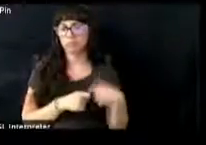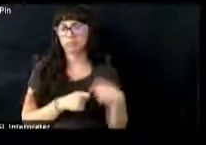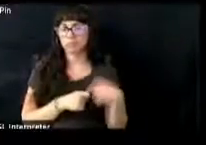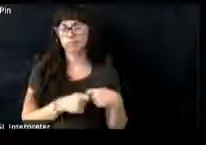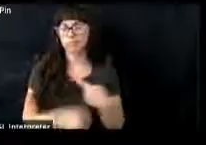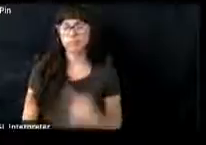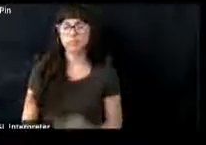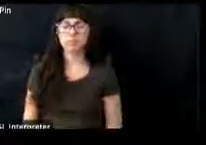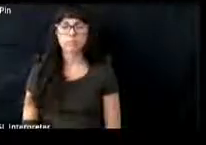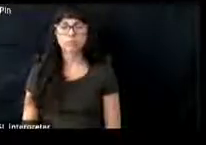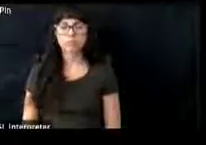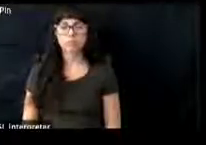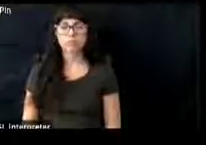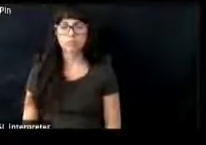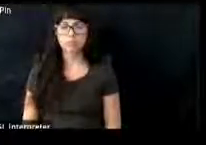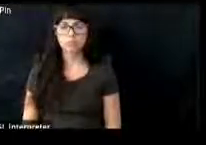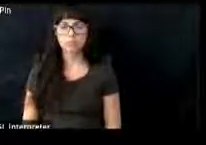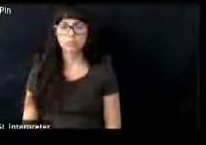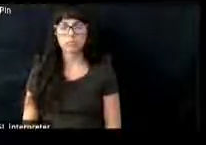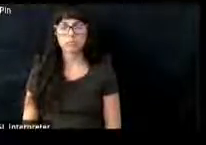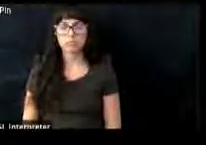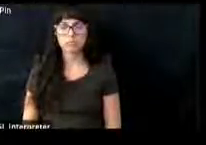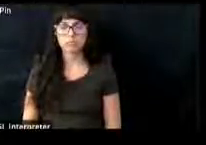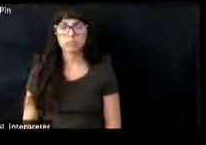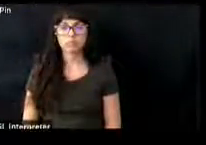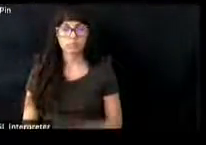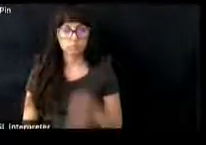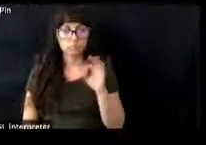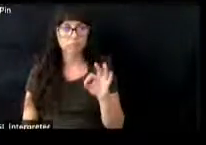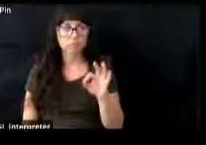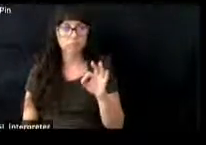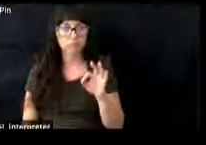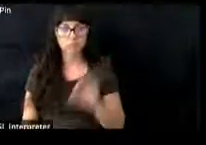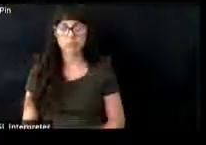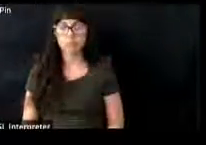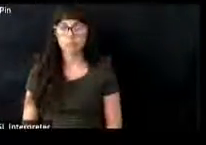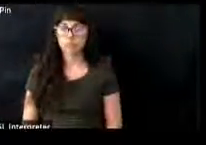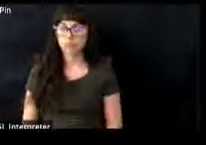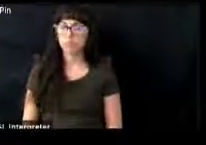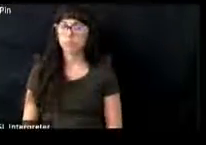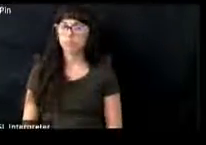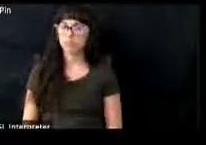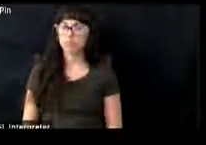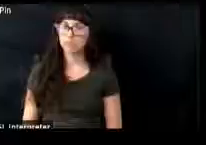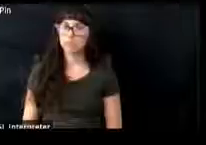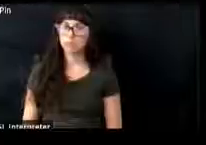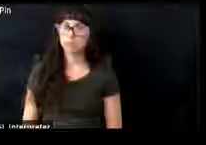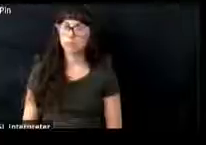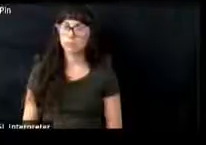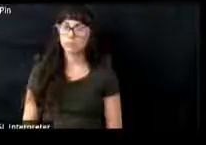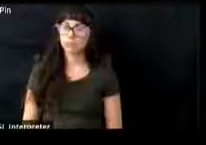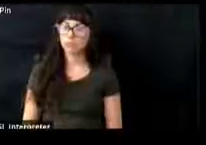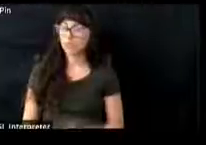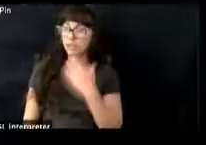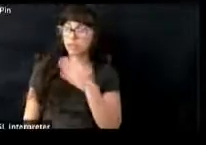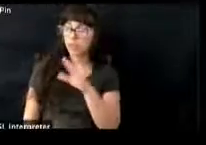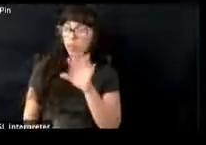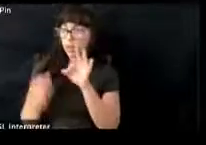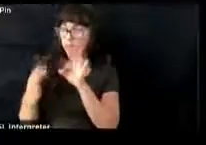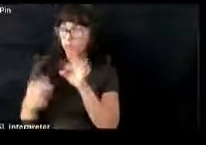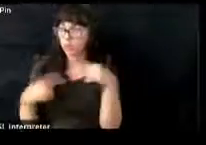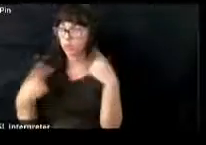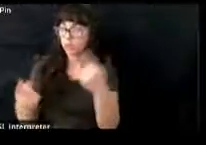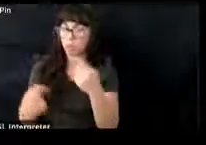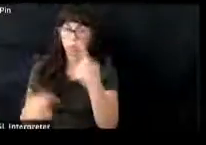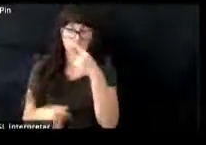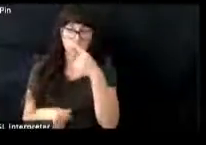usted. Claro. Of course. Thank you for your input so far, caller. Would you please be able to